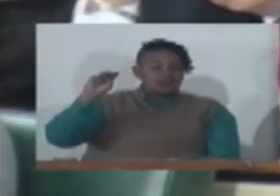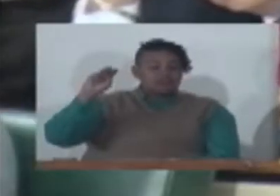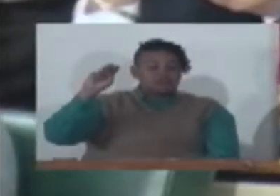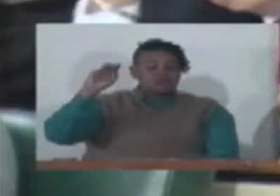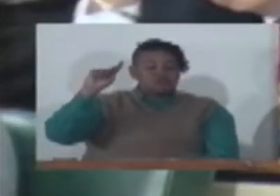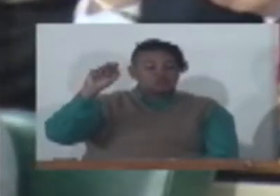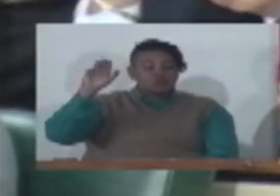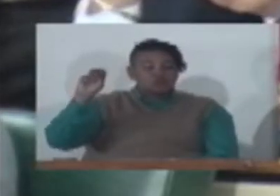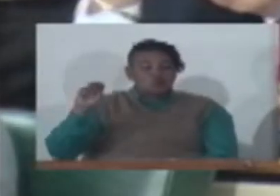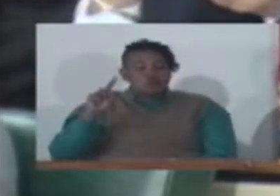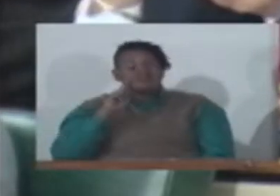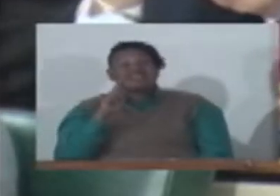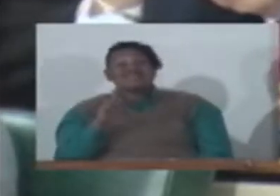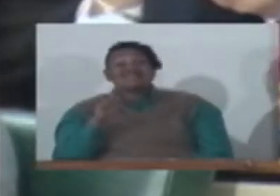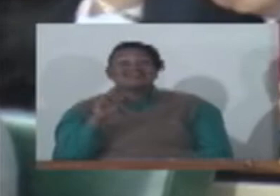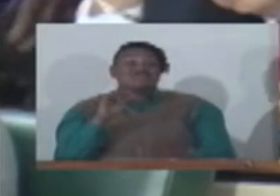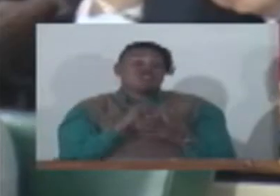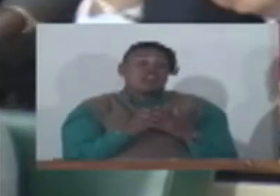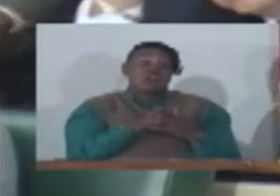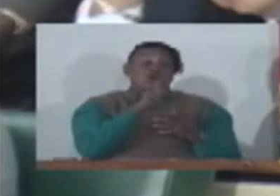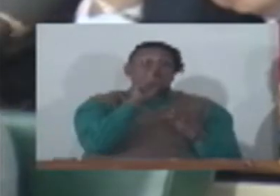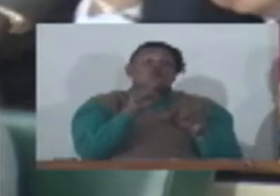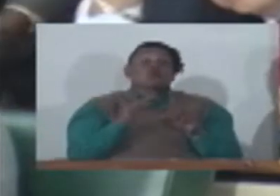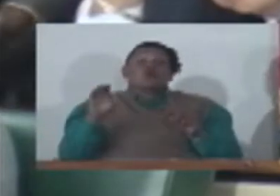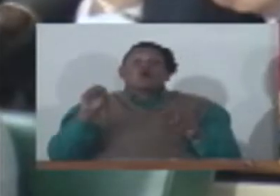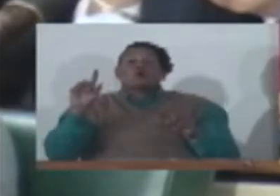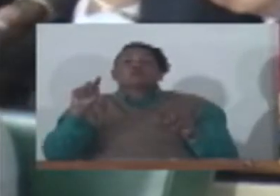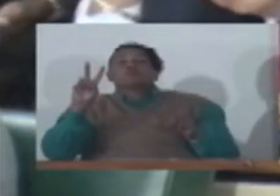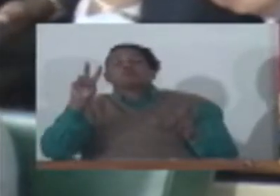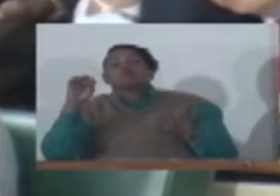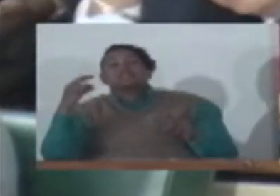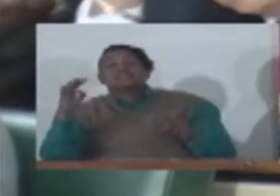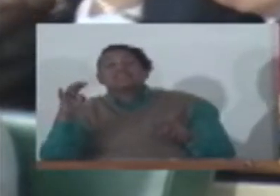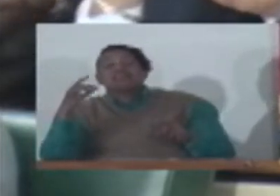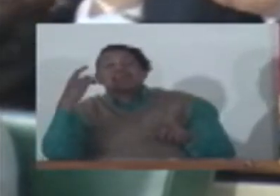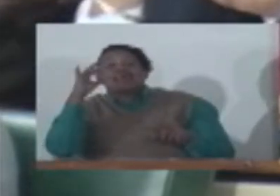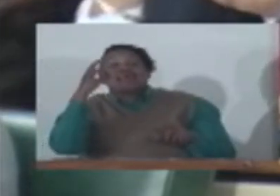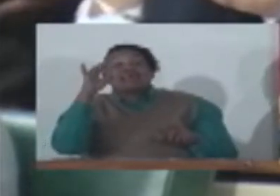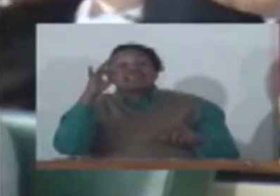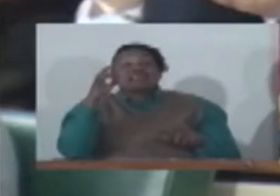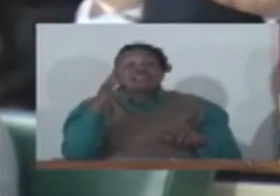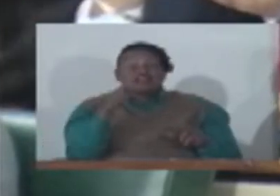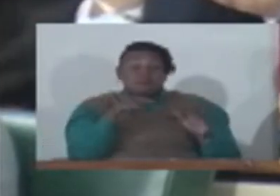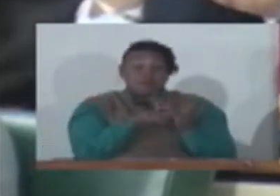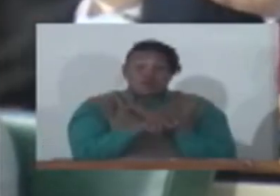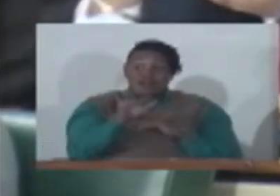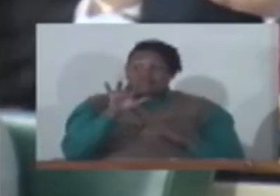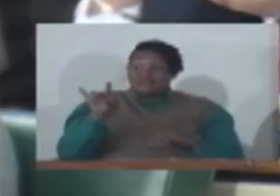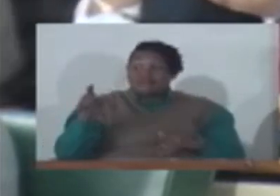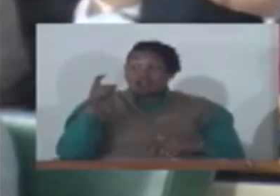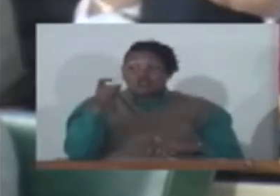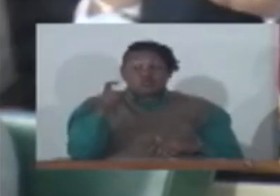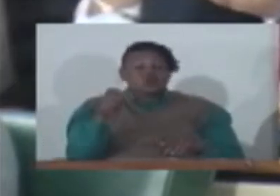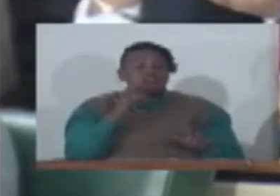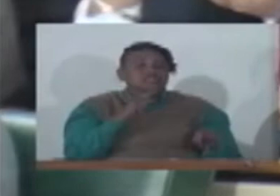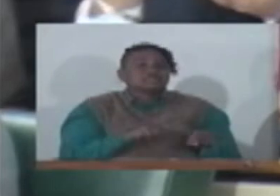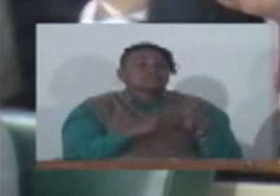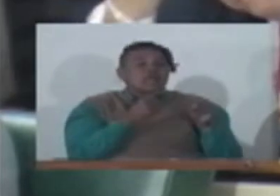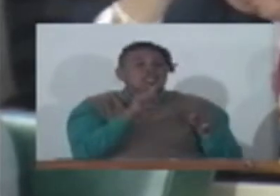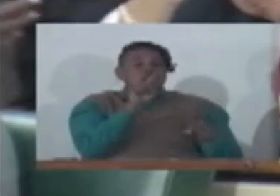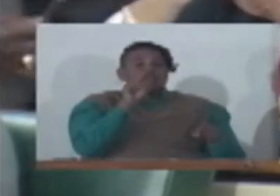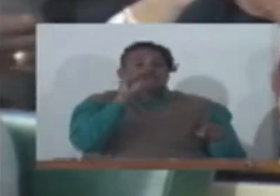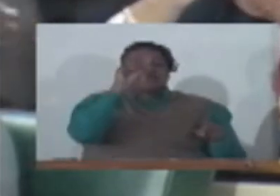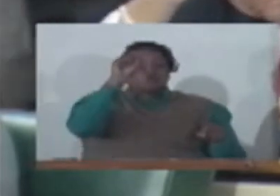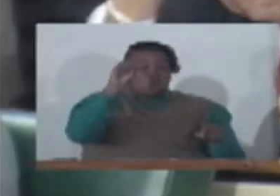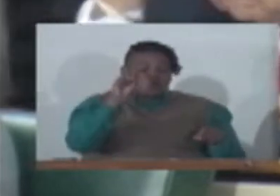debate in the House of Representatives Tuesday afternoon. He acknowledged that records suggest that nothing has changed over the